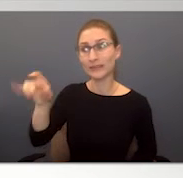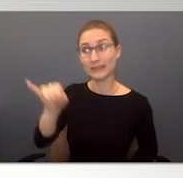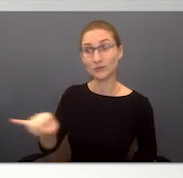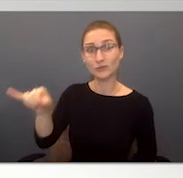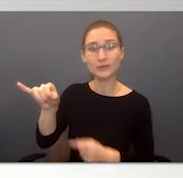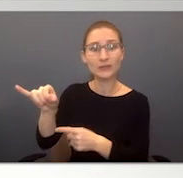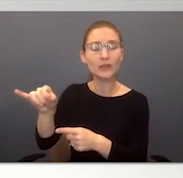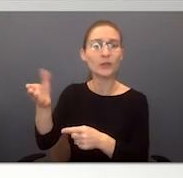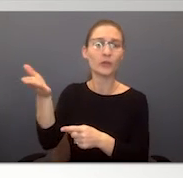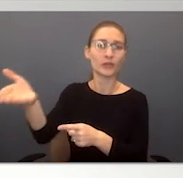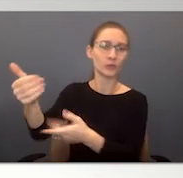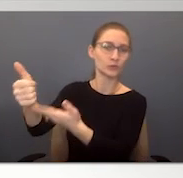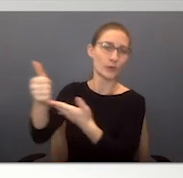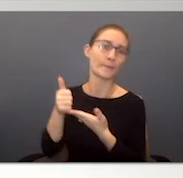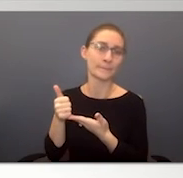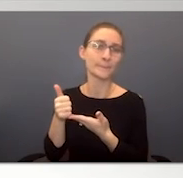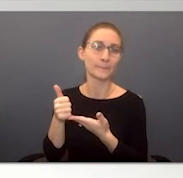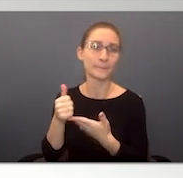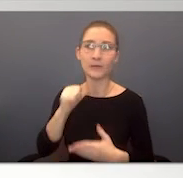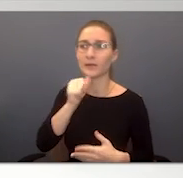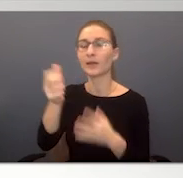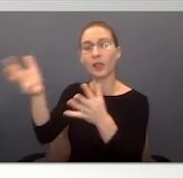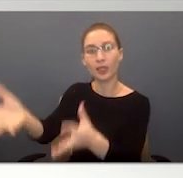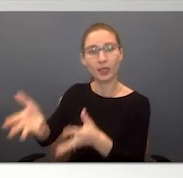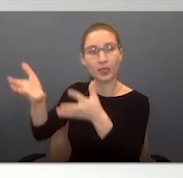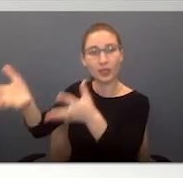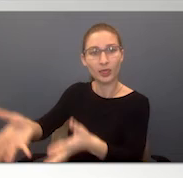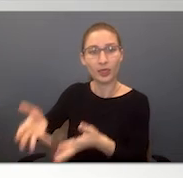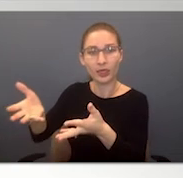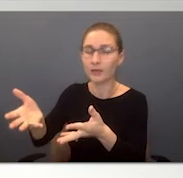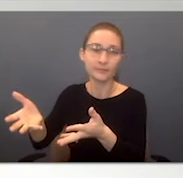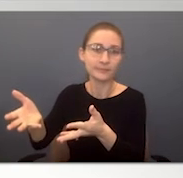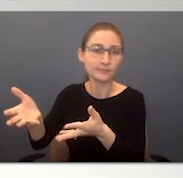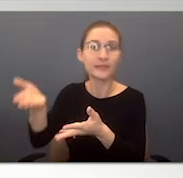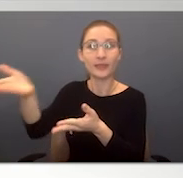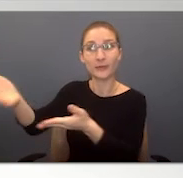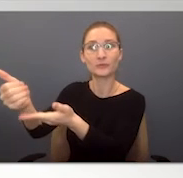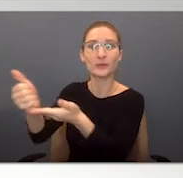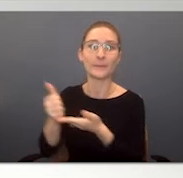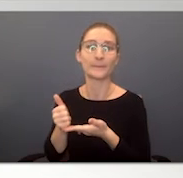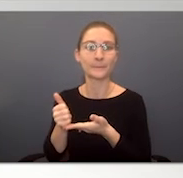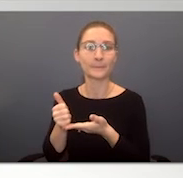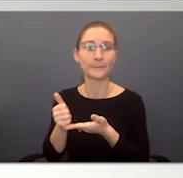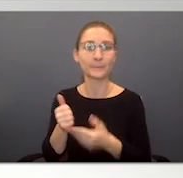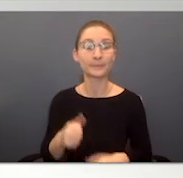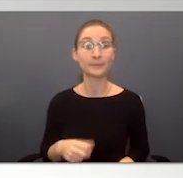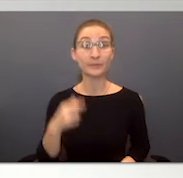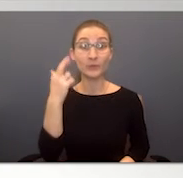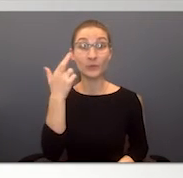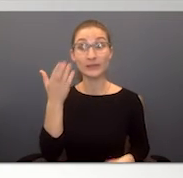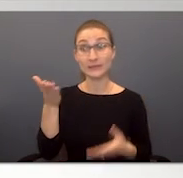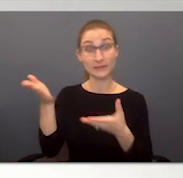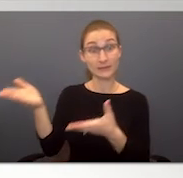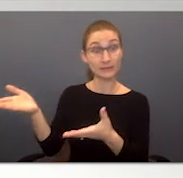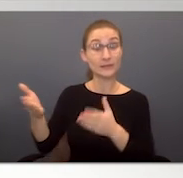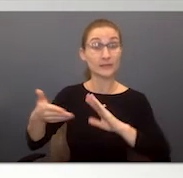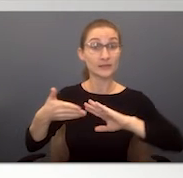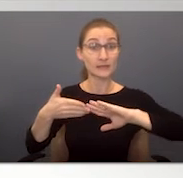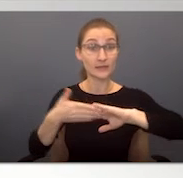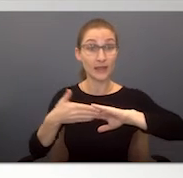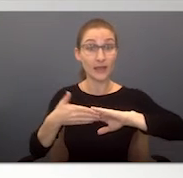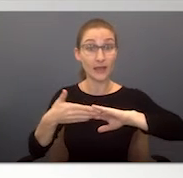predatory commercials about insurance company, but they're not all terrible. Entonces su